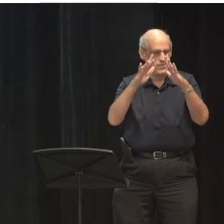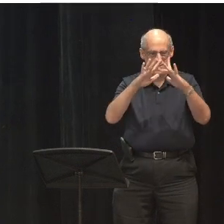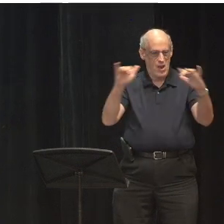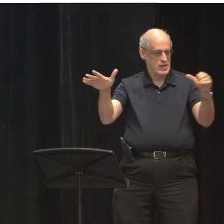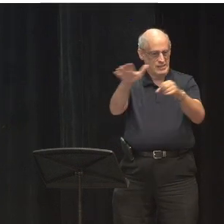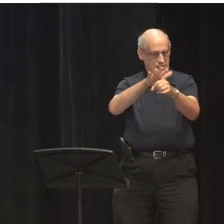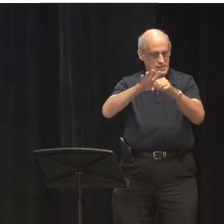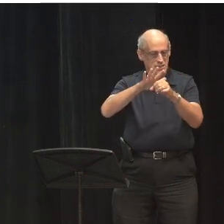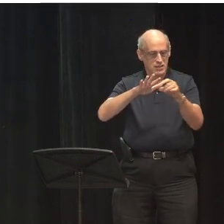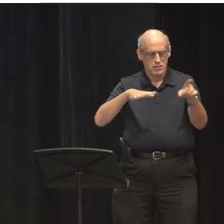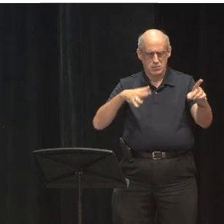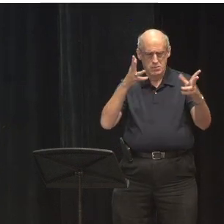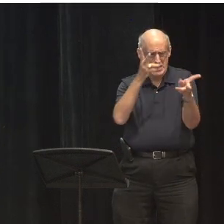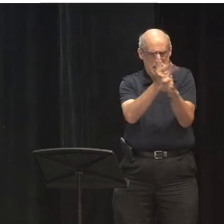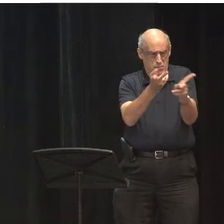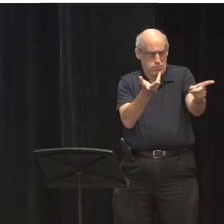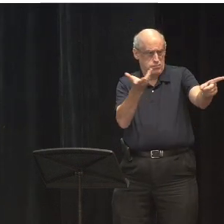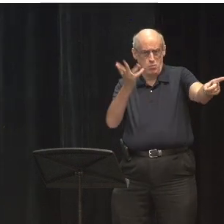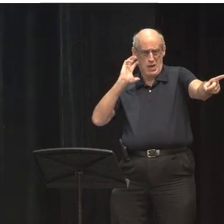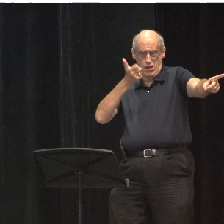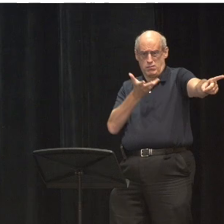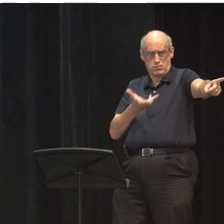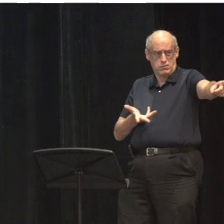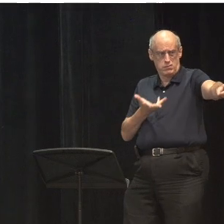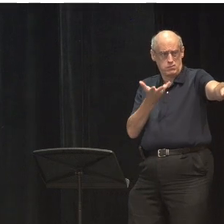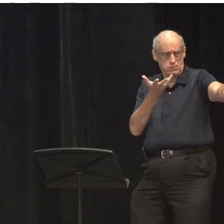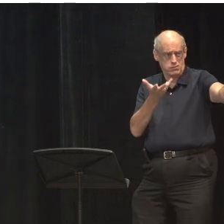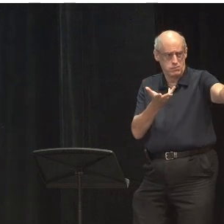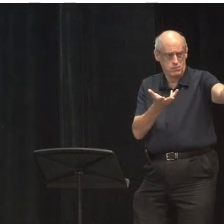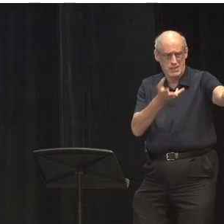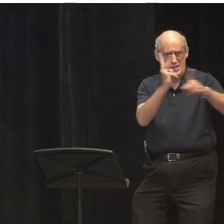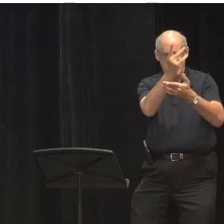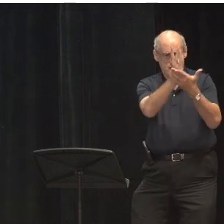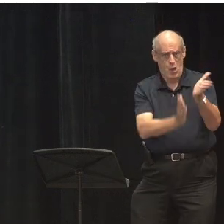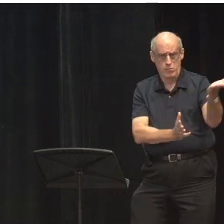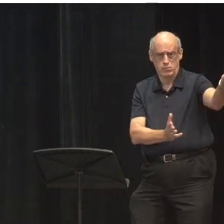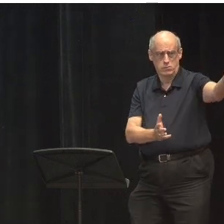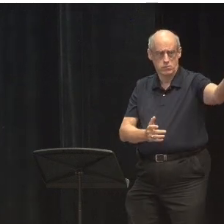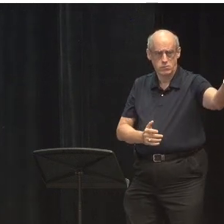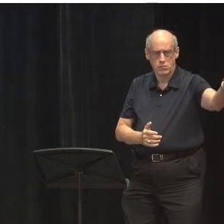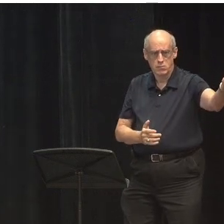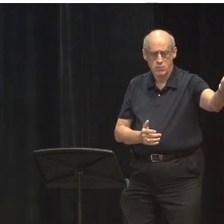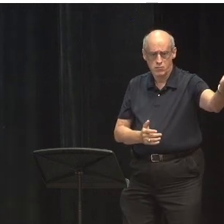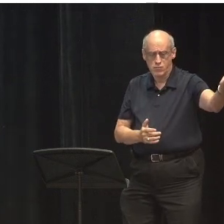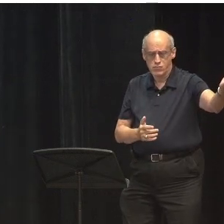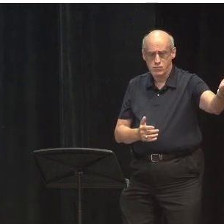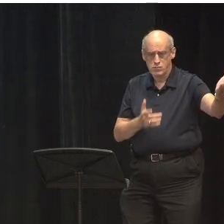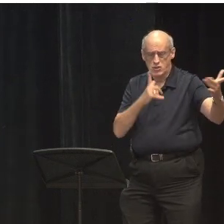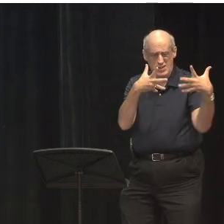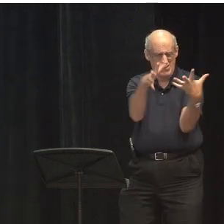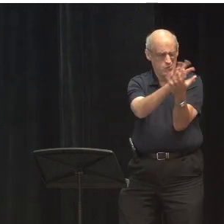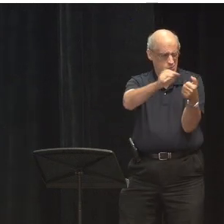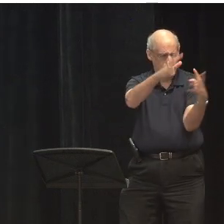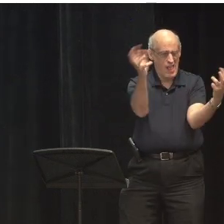area, then why can't we keep them? Why can't we figure out a way to at least keep some of them in place without destroying